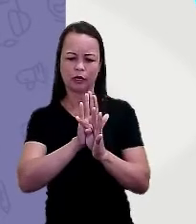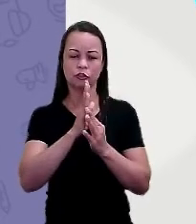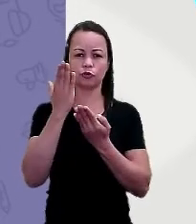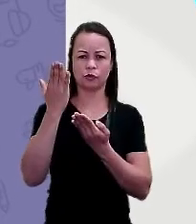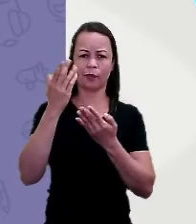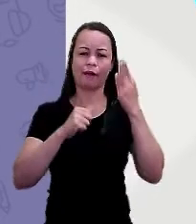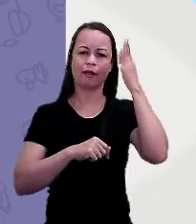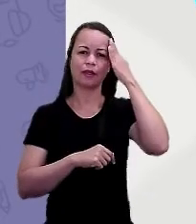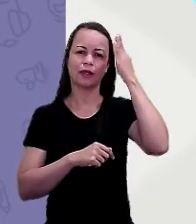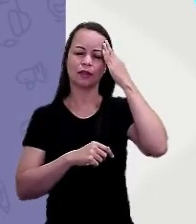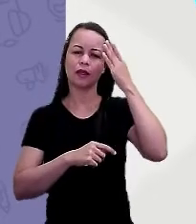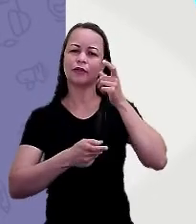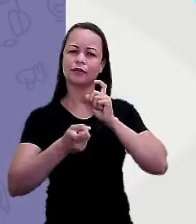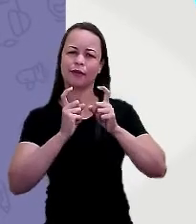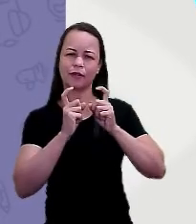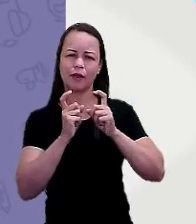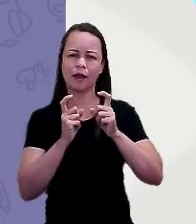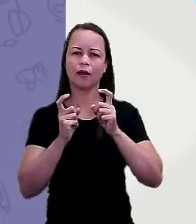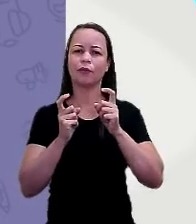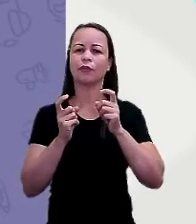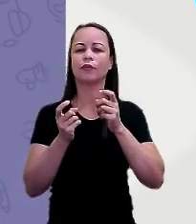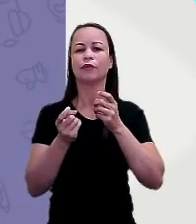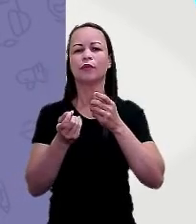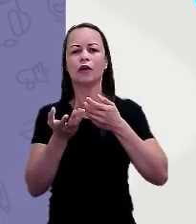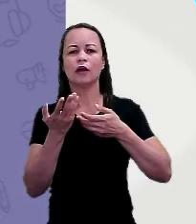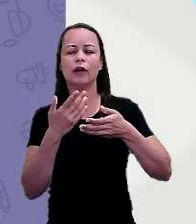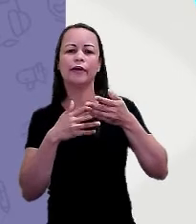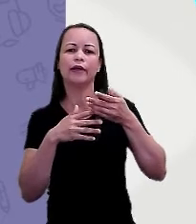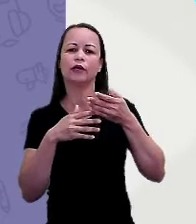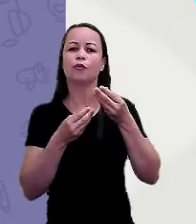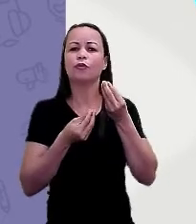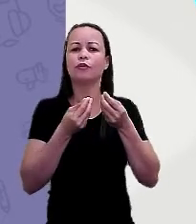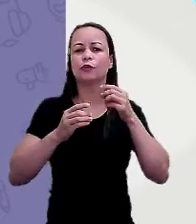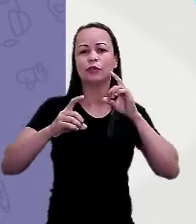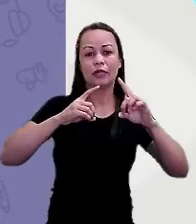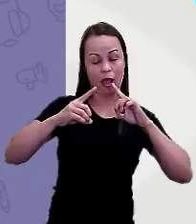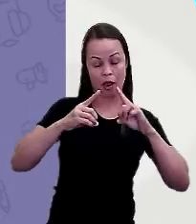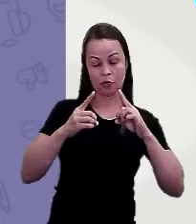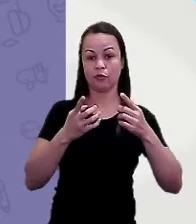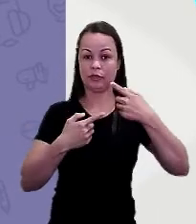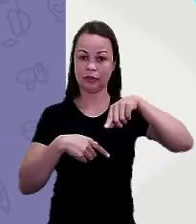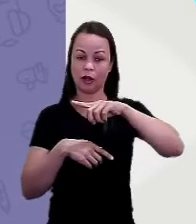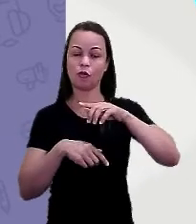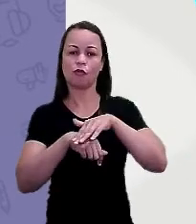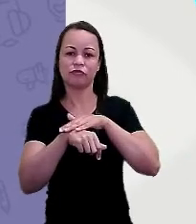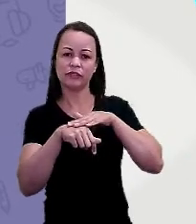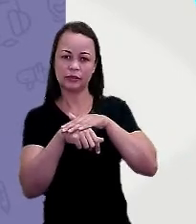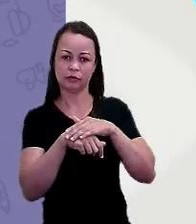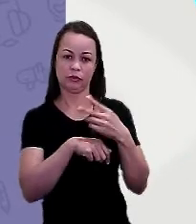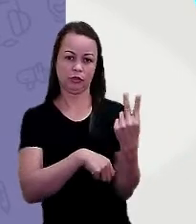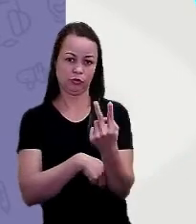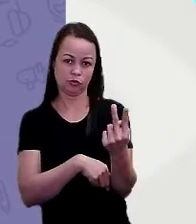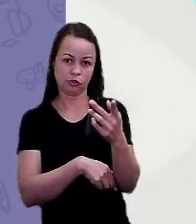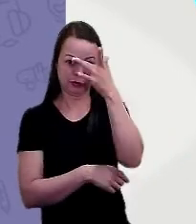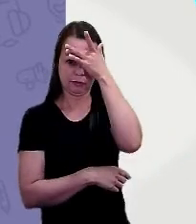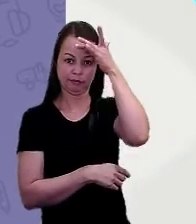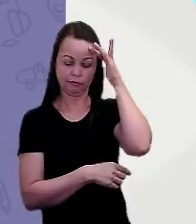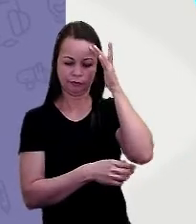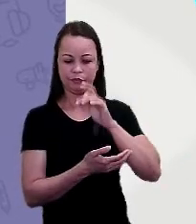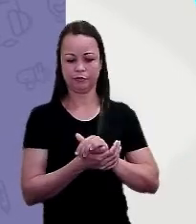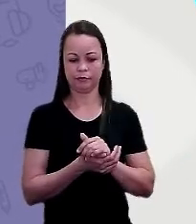entender um pouquinho esse diálogo, o que é que está sendo conversado aqui. Então, aqui eu tenho um diálogo entre duas pessoas, que diz